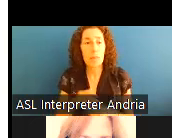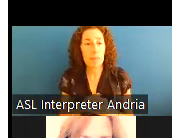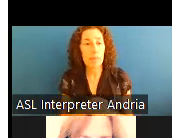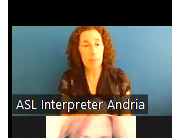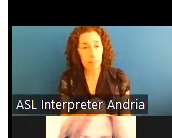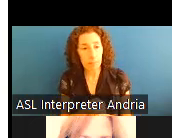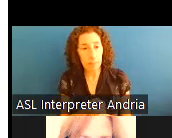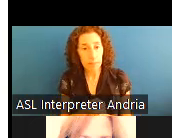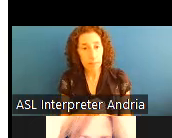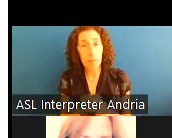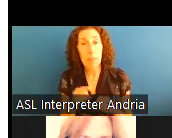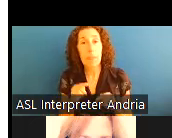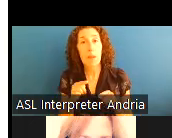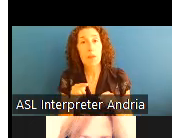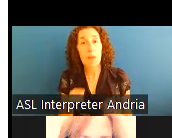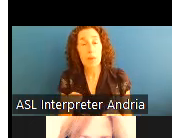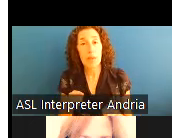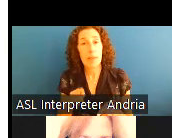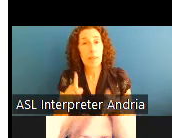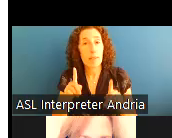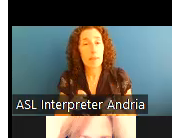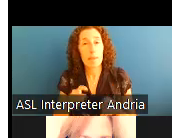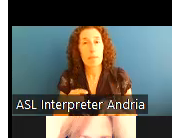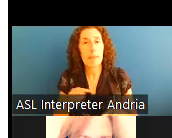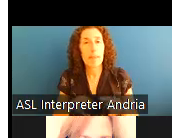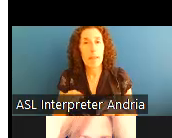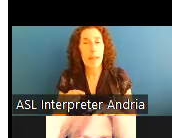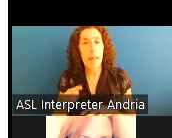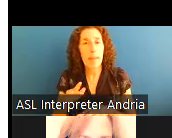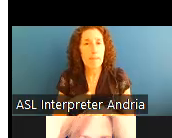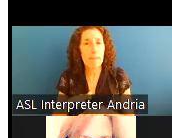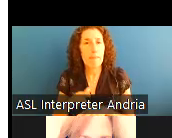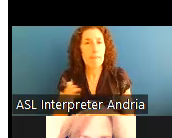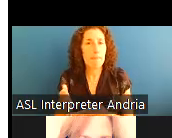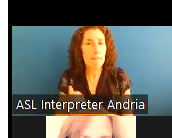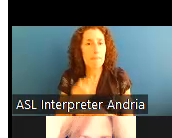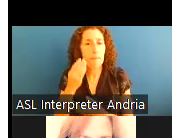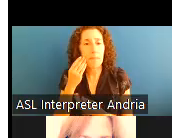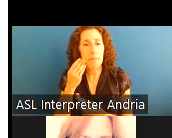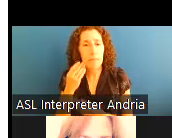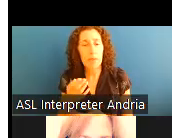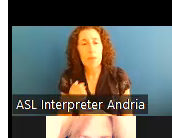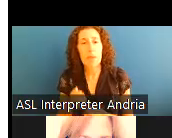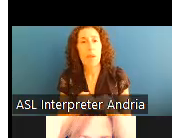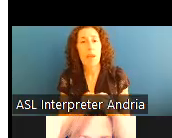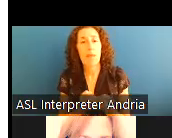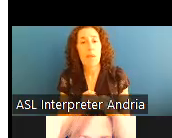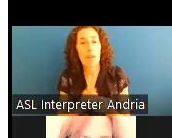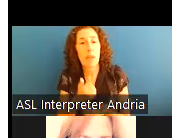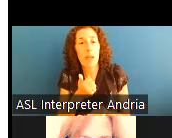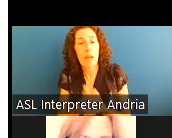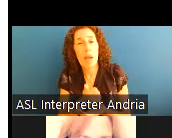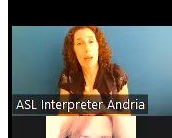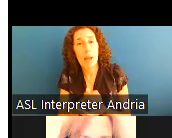During the exam, advocates can help support the survivor through any and all parts of the exam, including offering